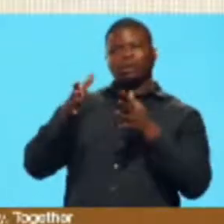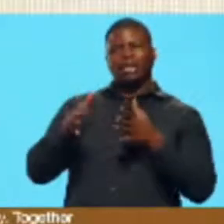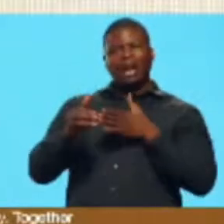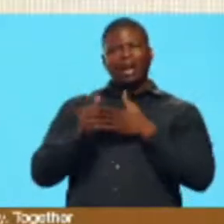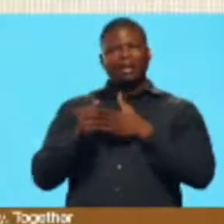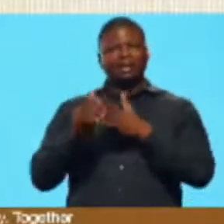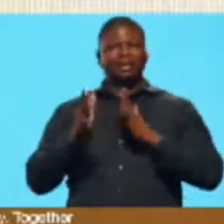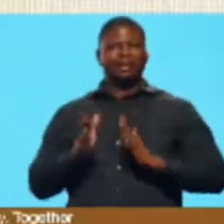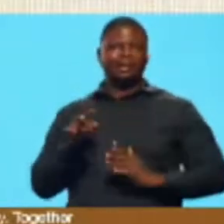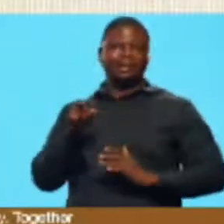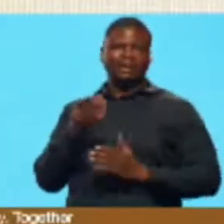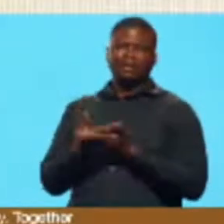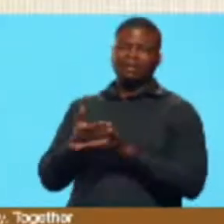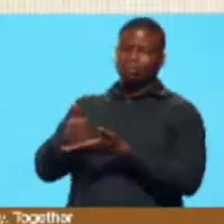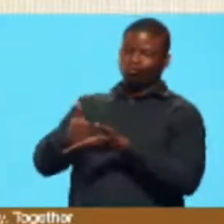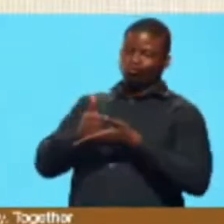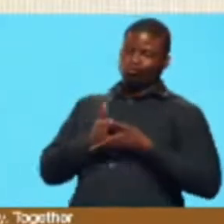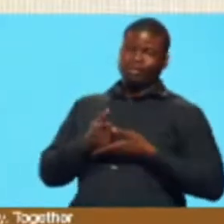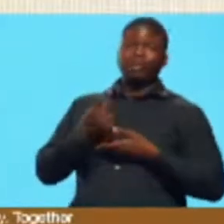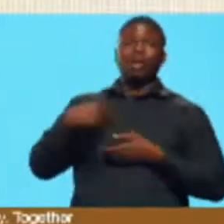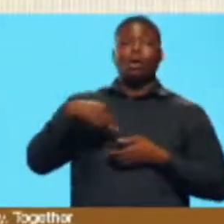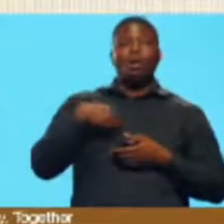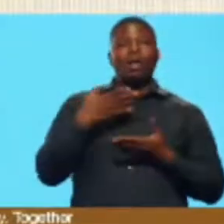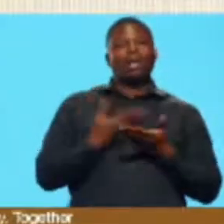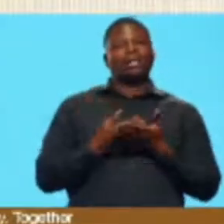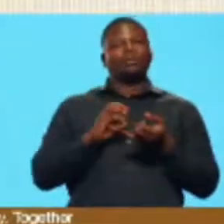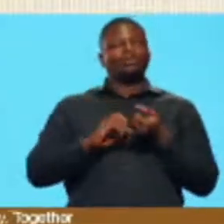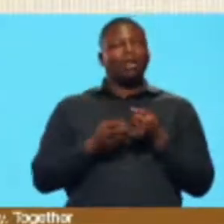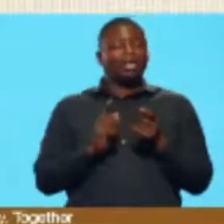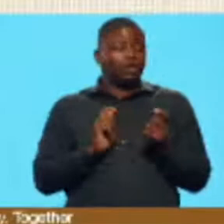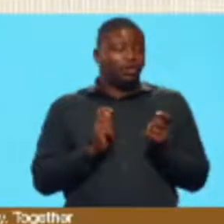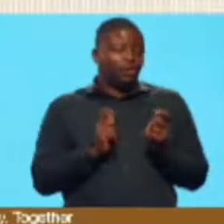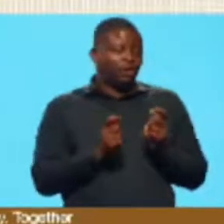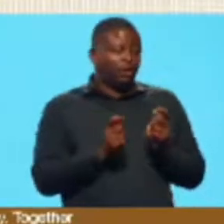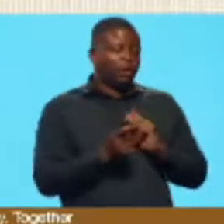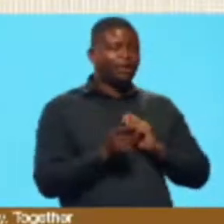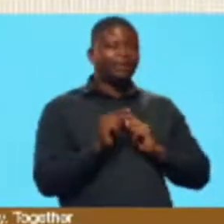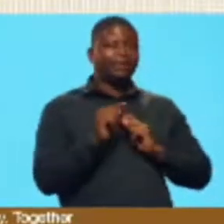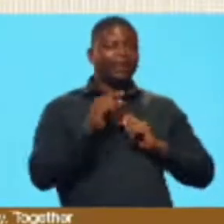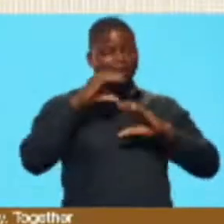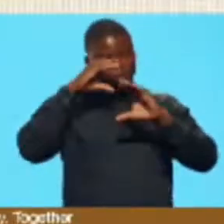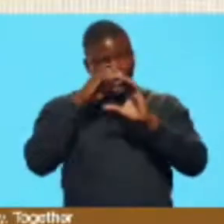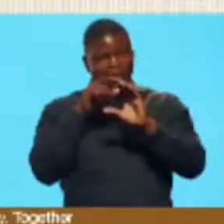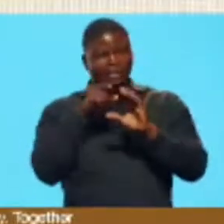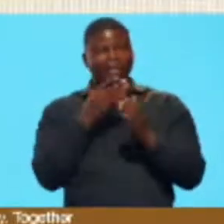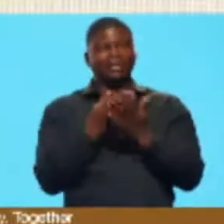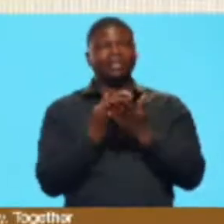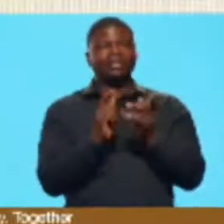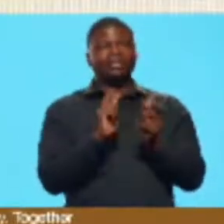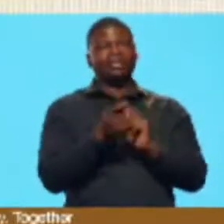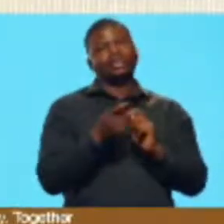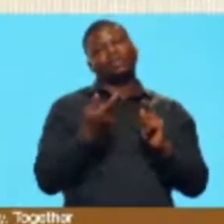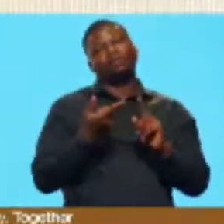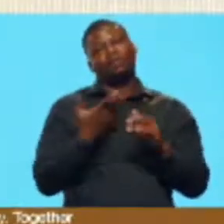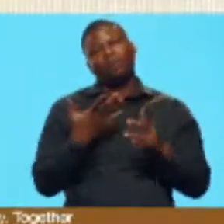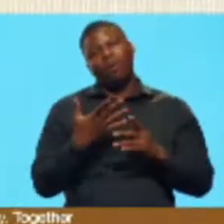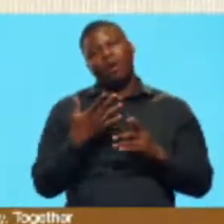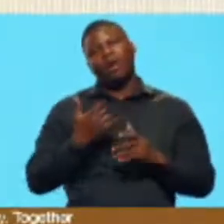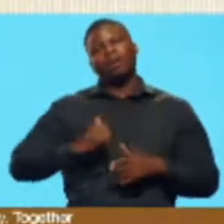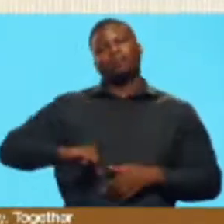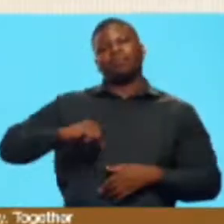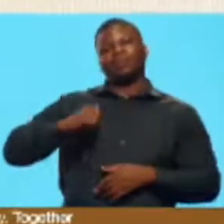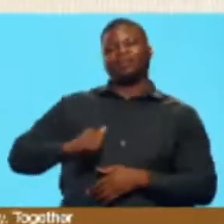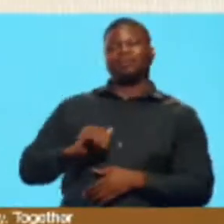can slowly changing the main focus of municipalities, because the